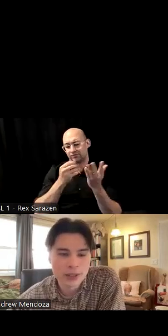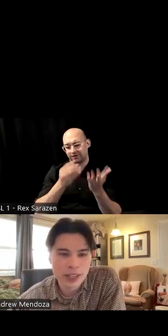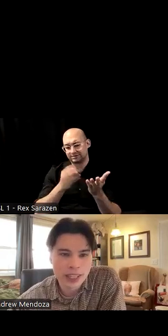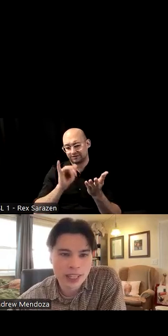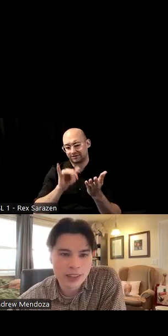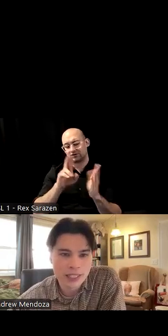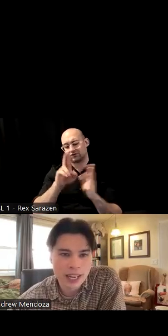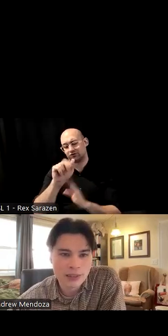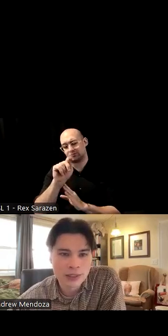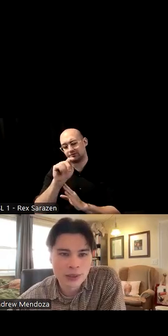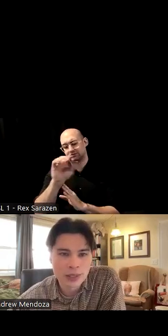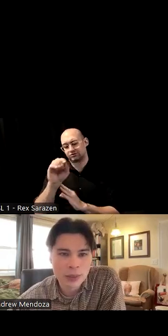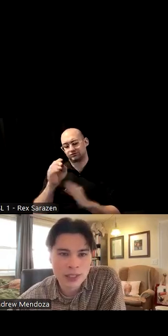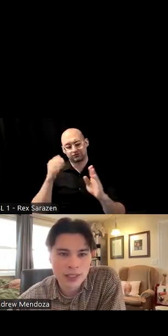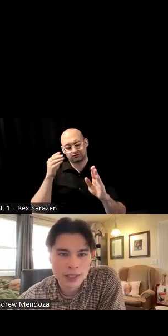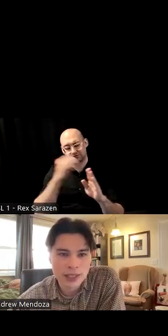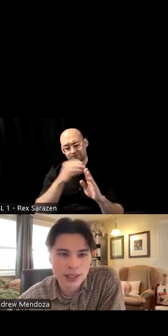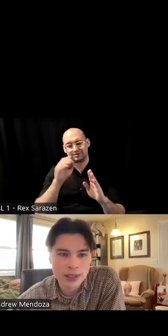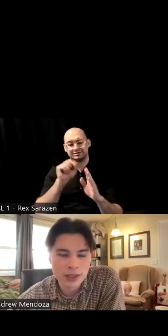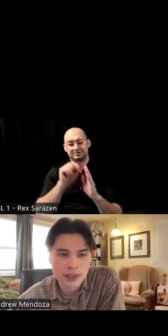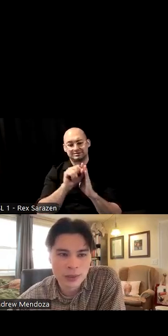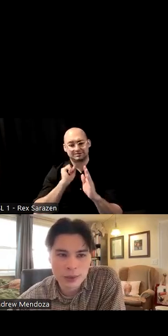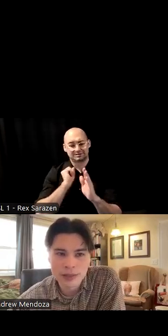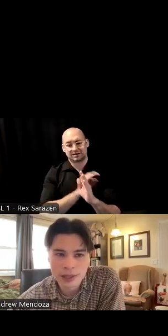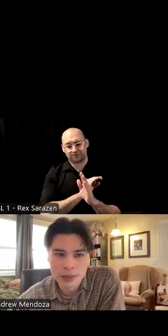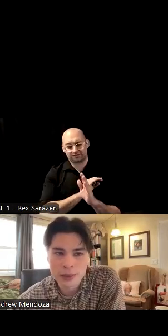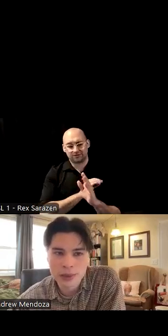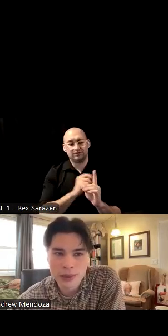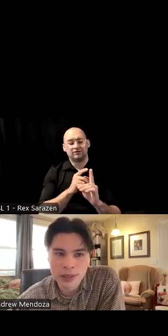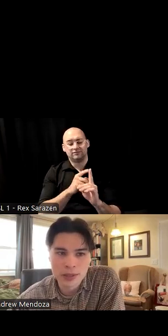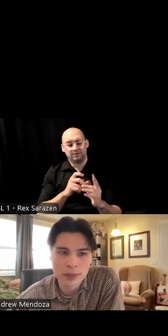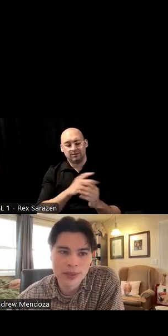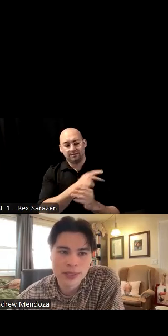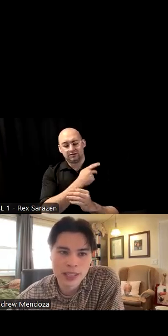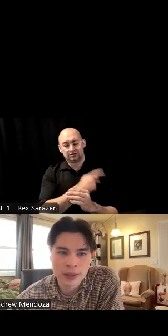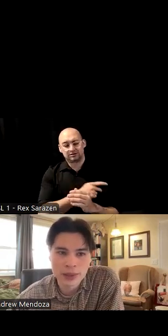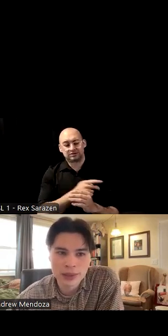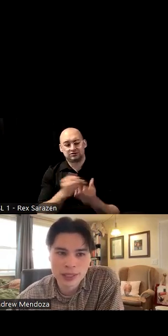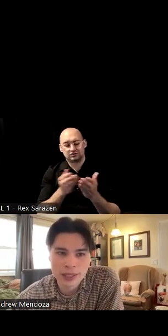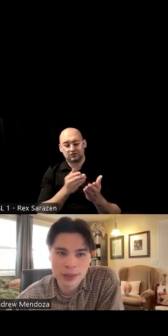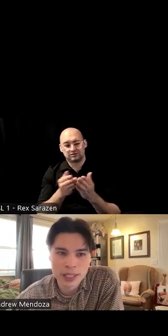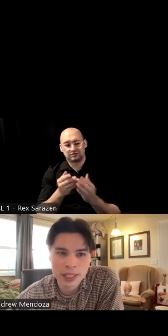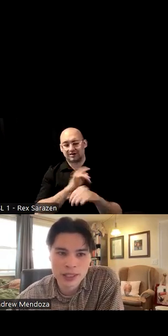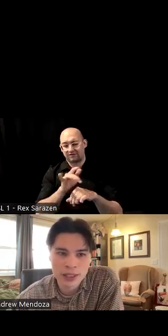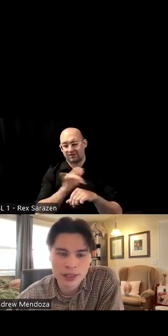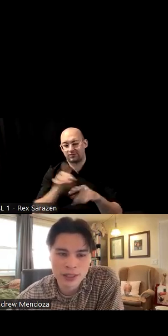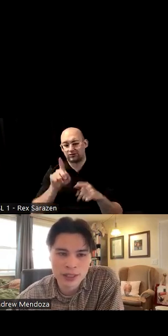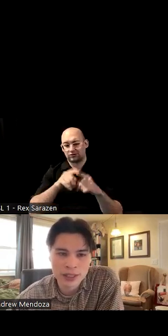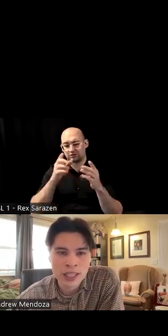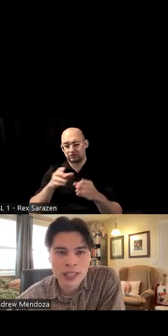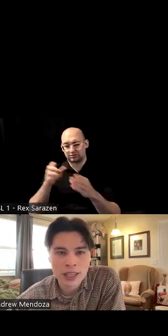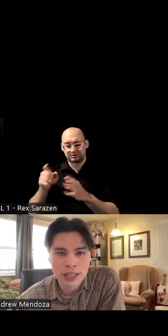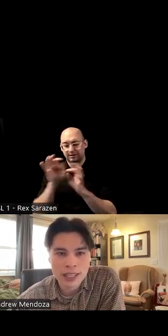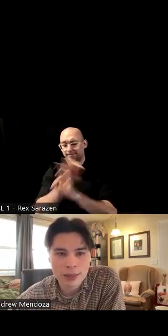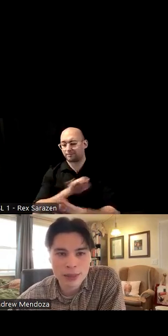ratio of direct care staff to the patients that they are serving will be available to consumers at critical decision-making